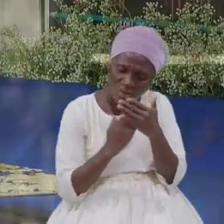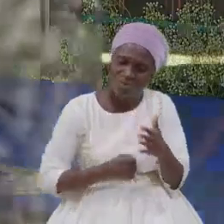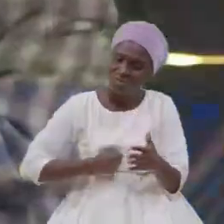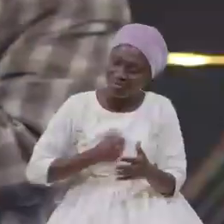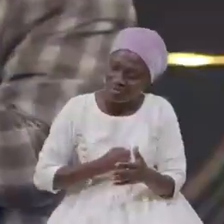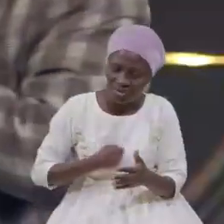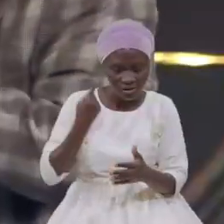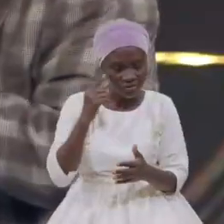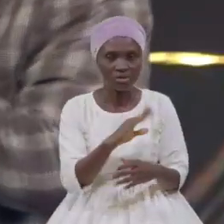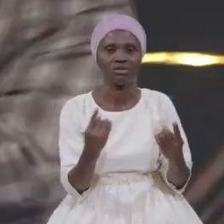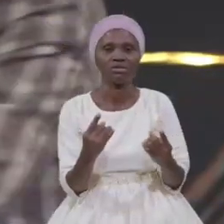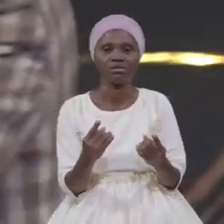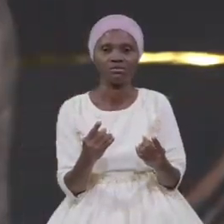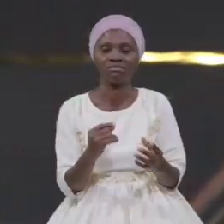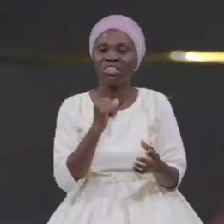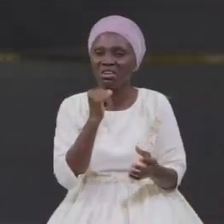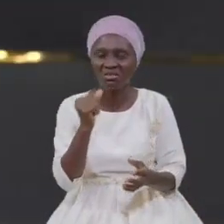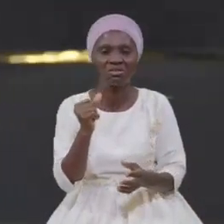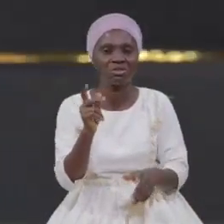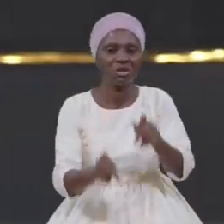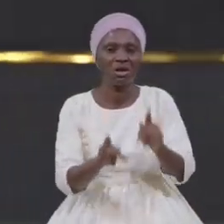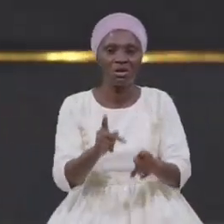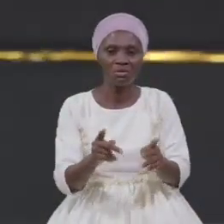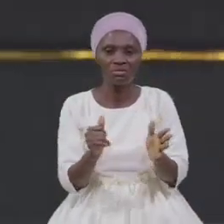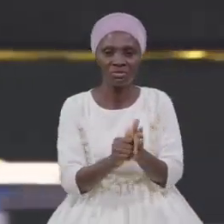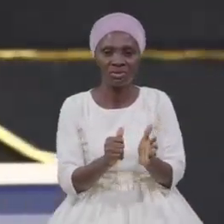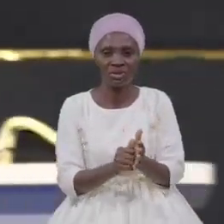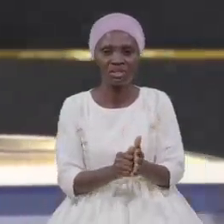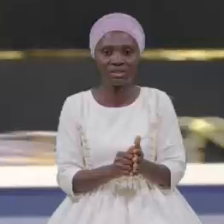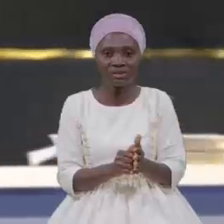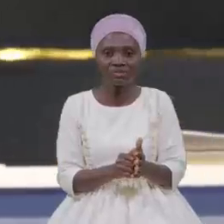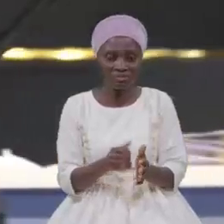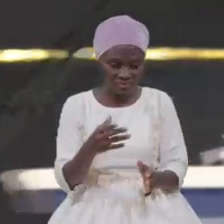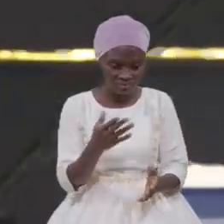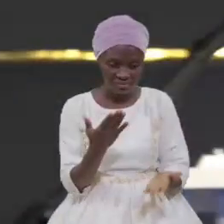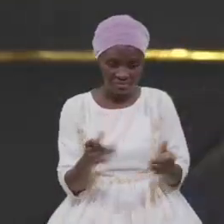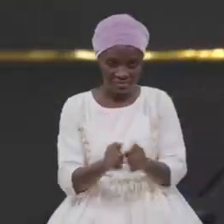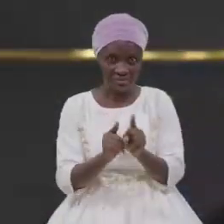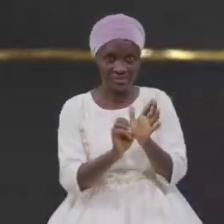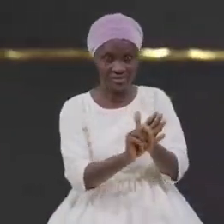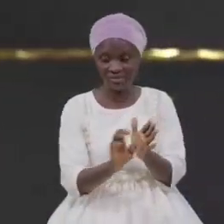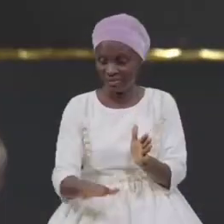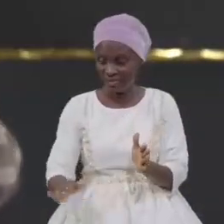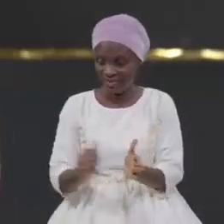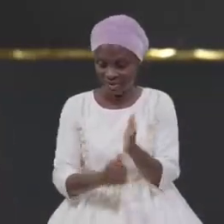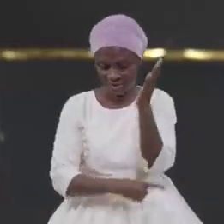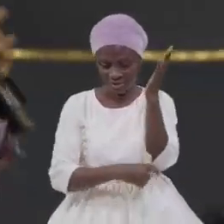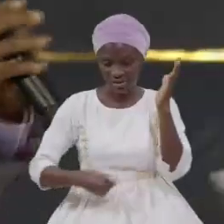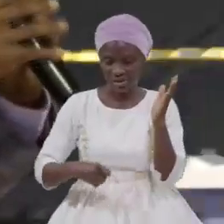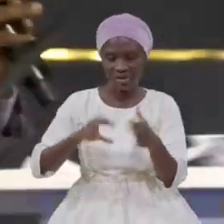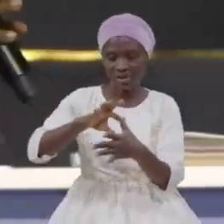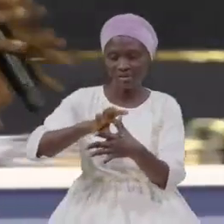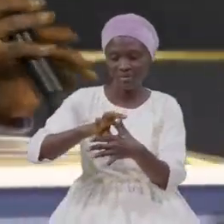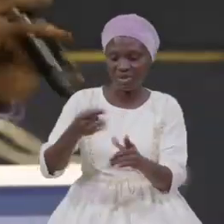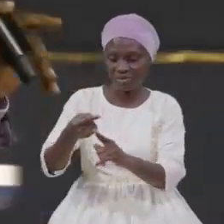take, like those children, they take meat from the pot and they're chewing, and their mother